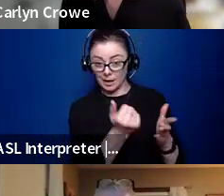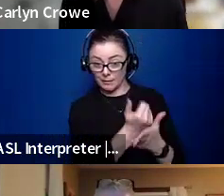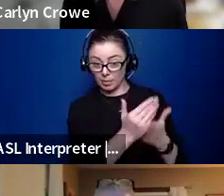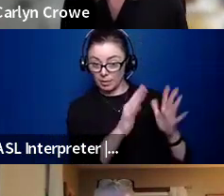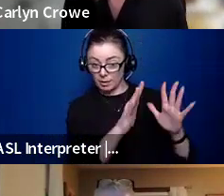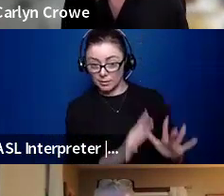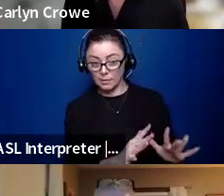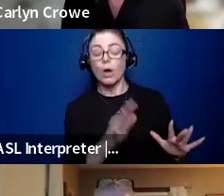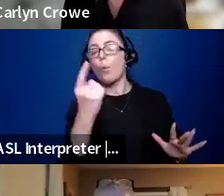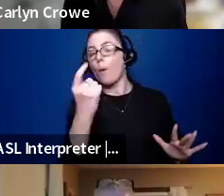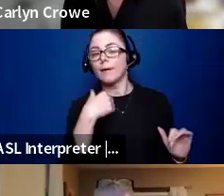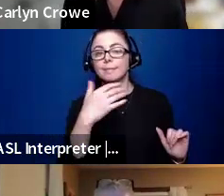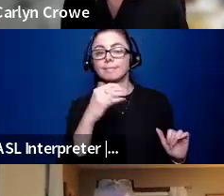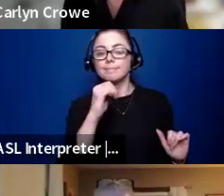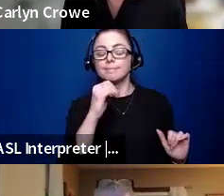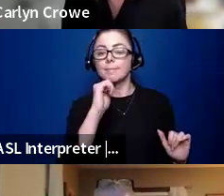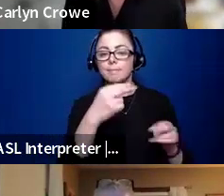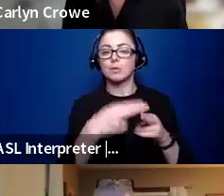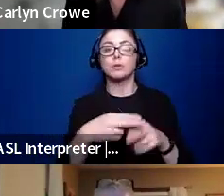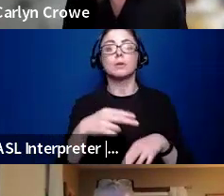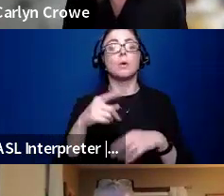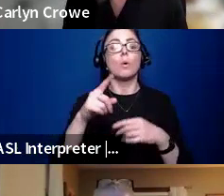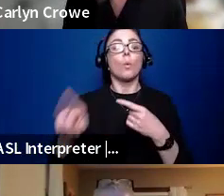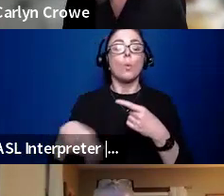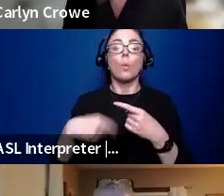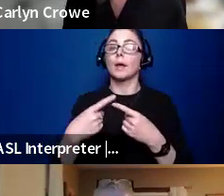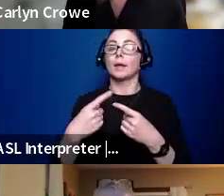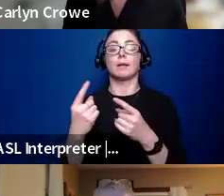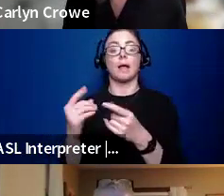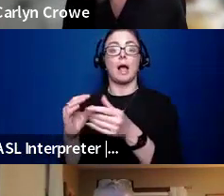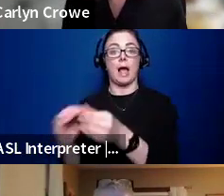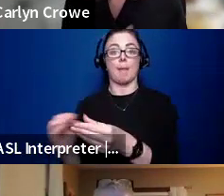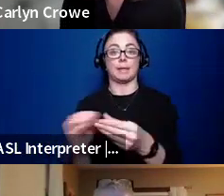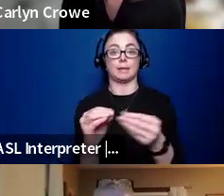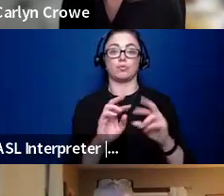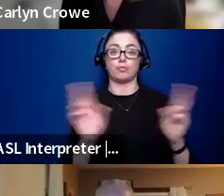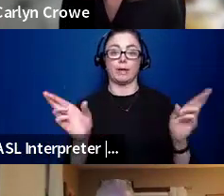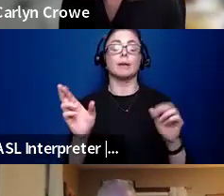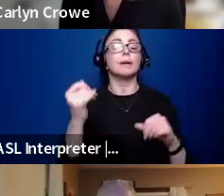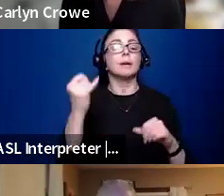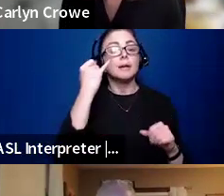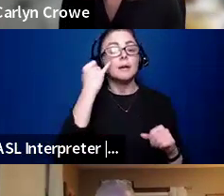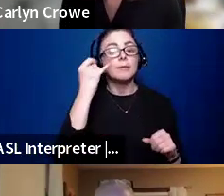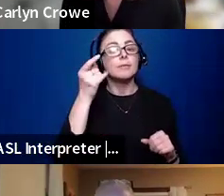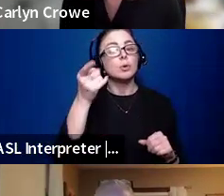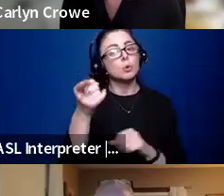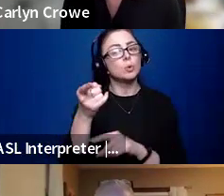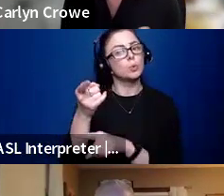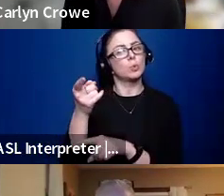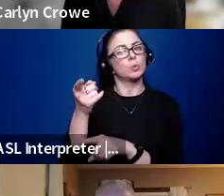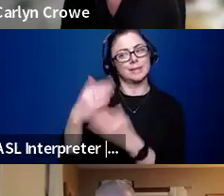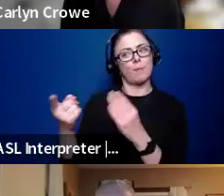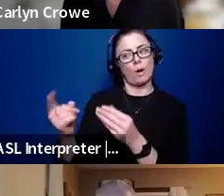one thing, when we get to the comment section, if you have already heard a comment that's similar to what you're going to